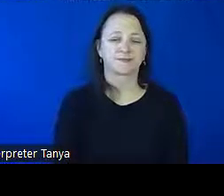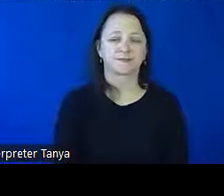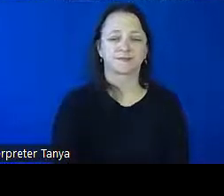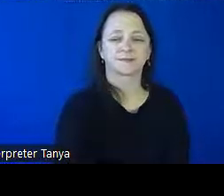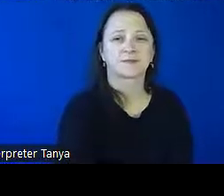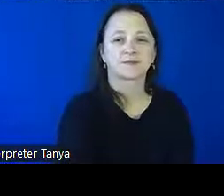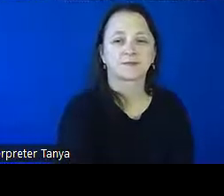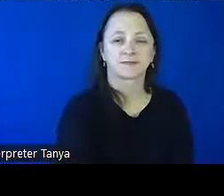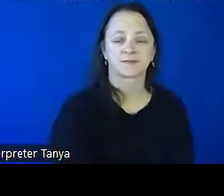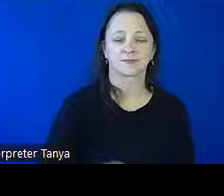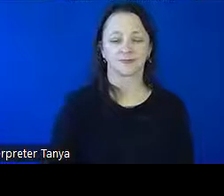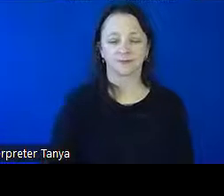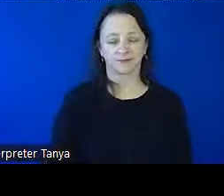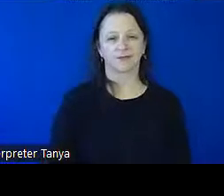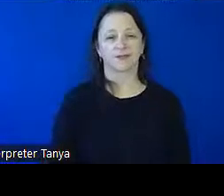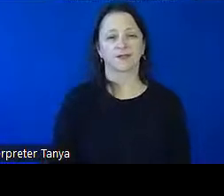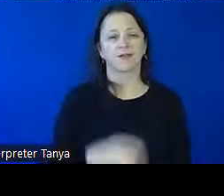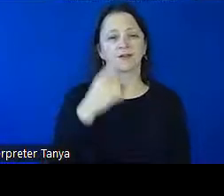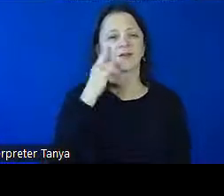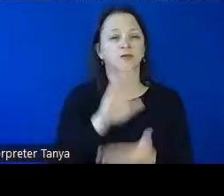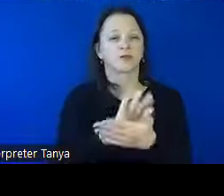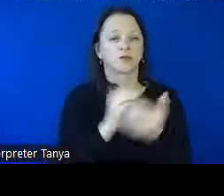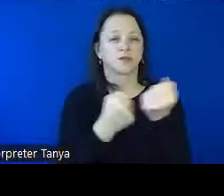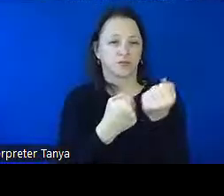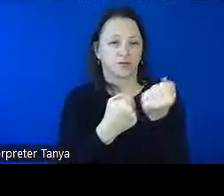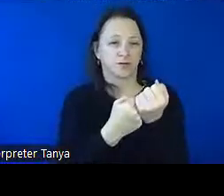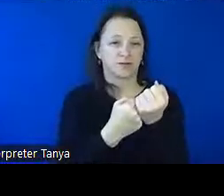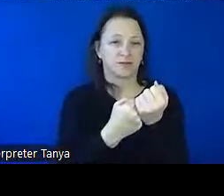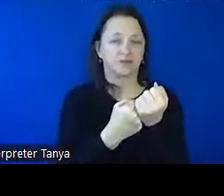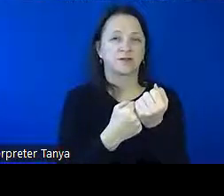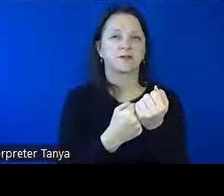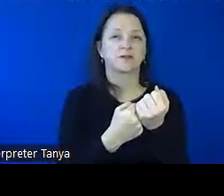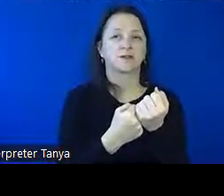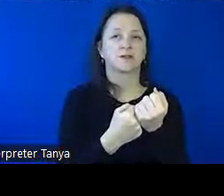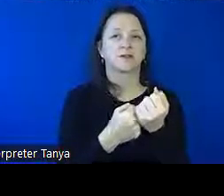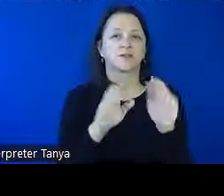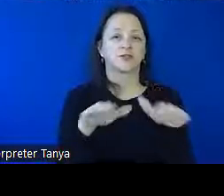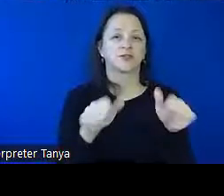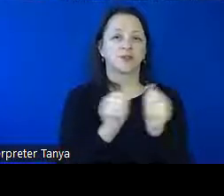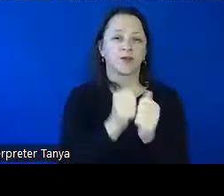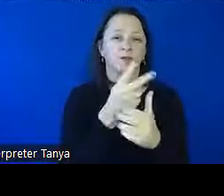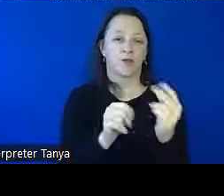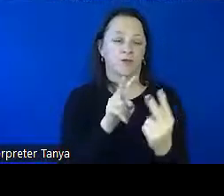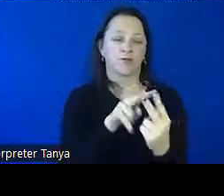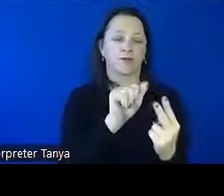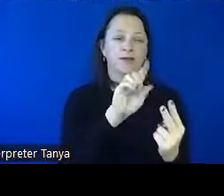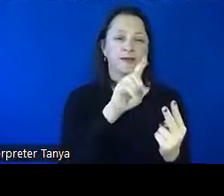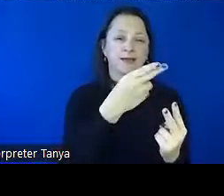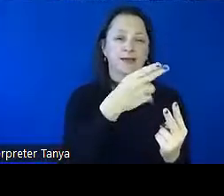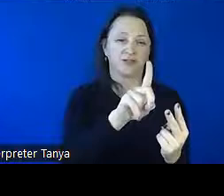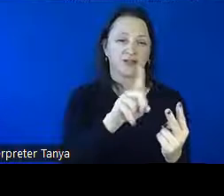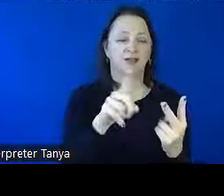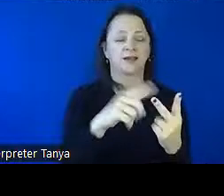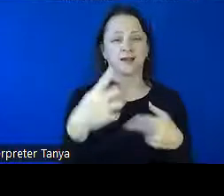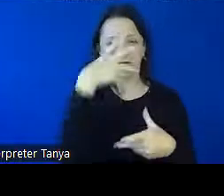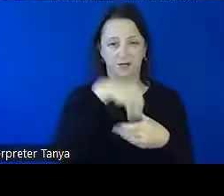When it comes to optimizing school supports for children with ADHD and autism, especially if ADHD is added to autism as